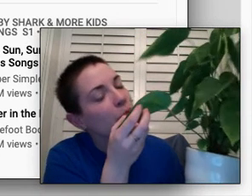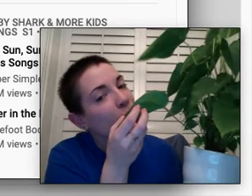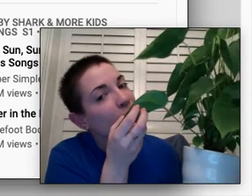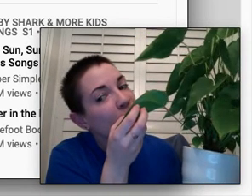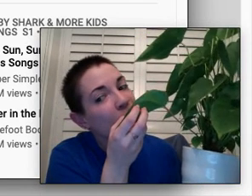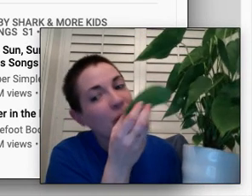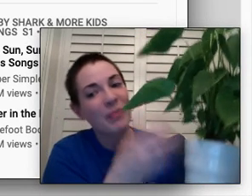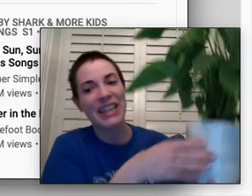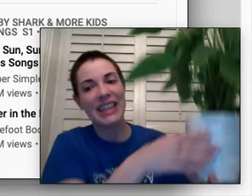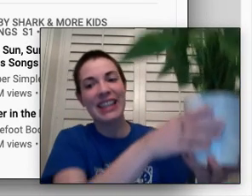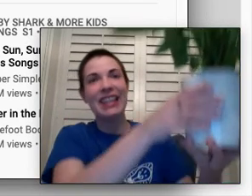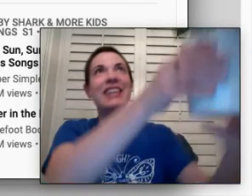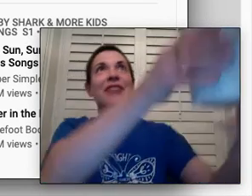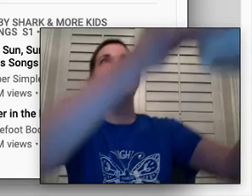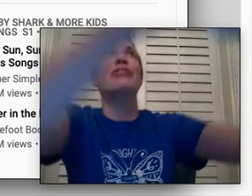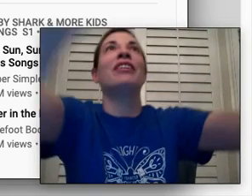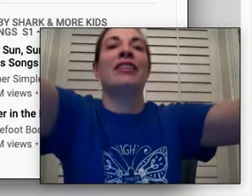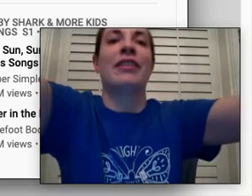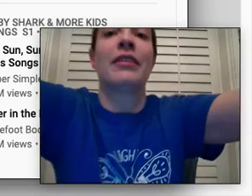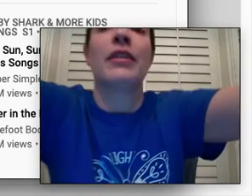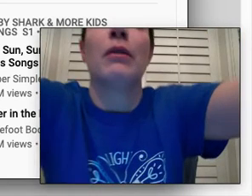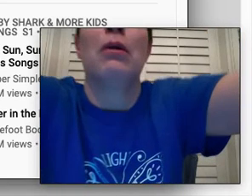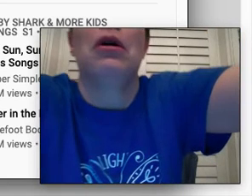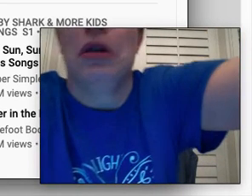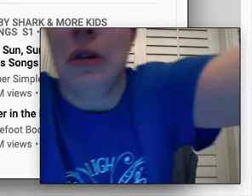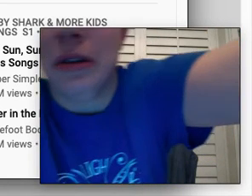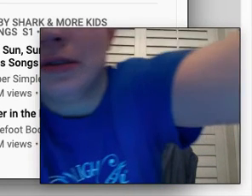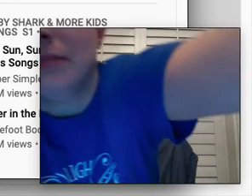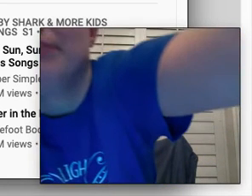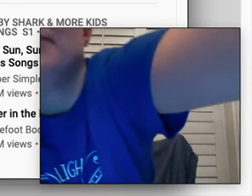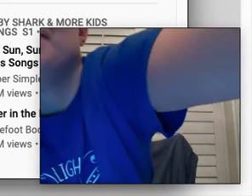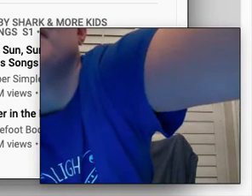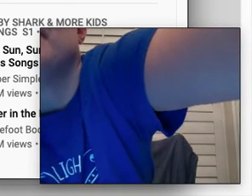green leaf.